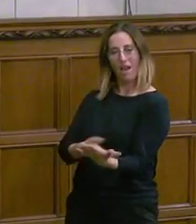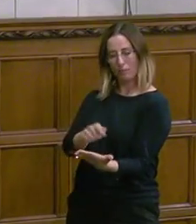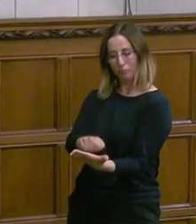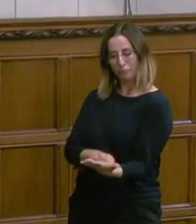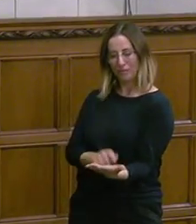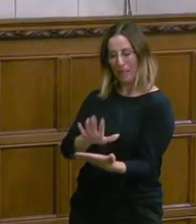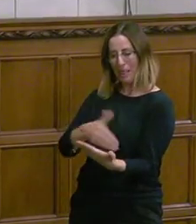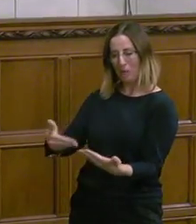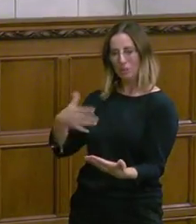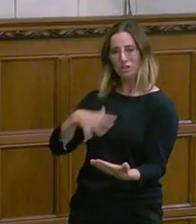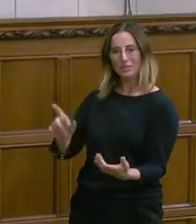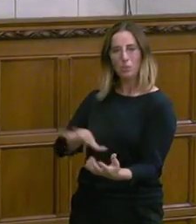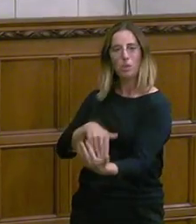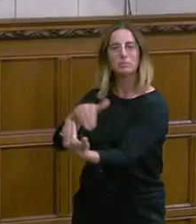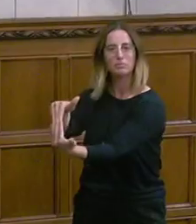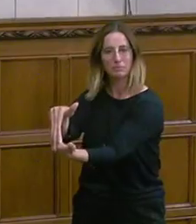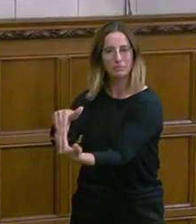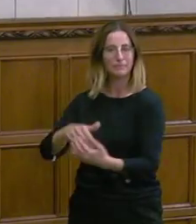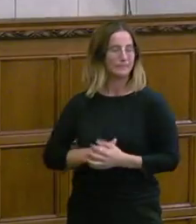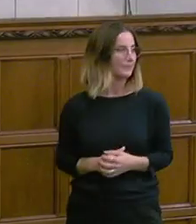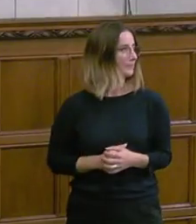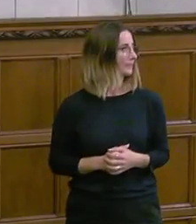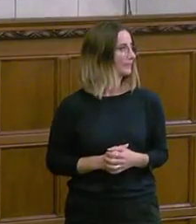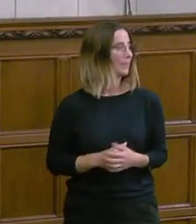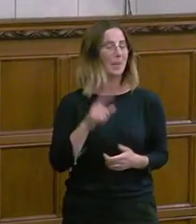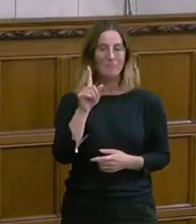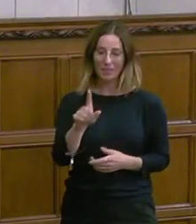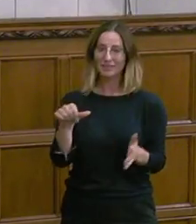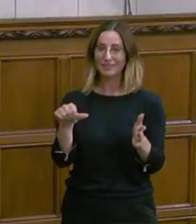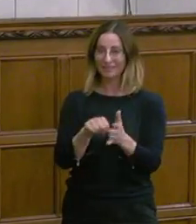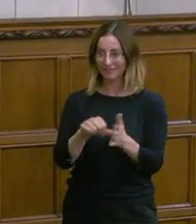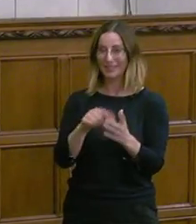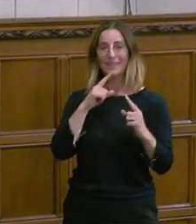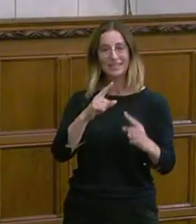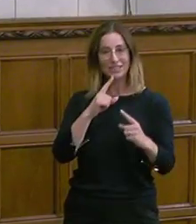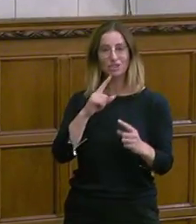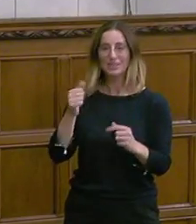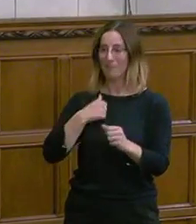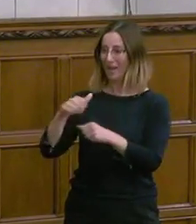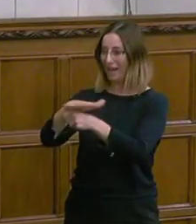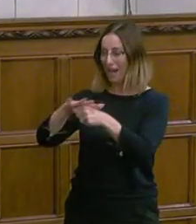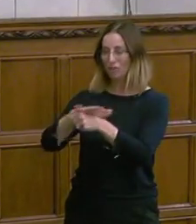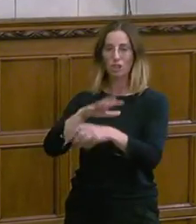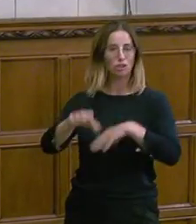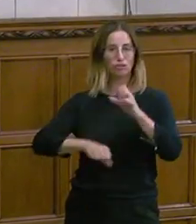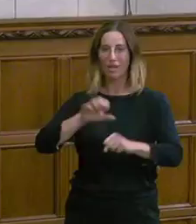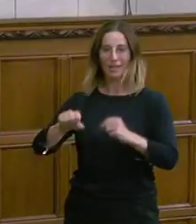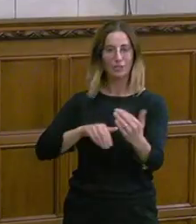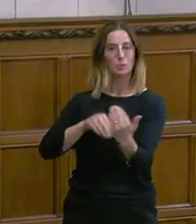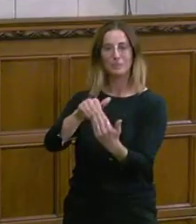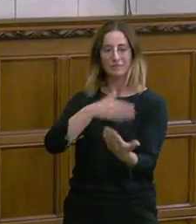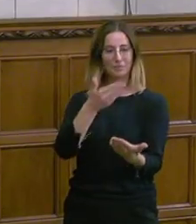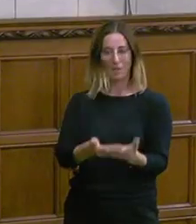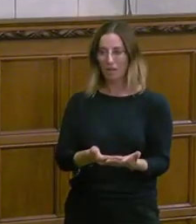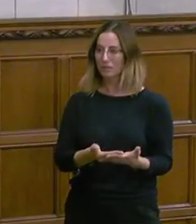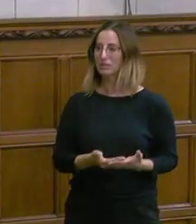Elmfield School, much like others, are struggling to meet demand. In the southwest, where we have over 3,000 pupils who are